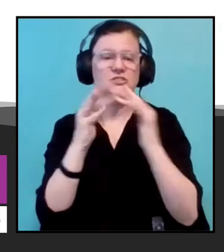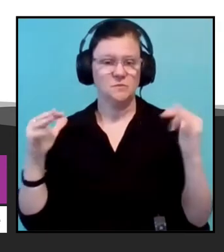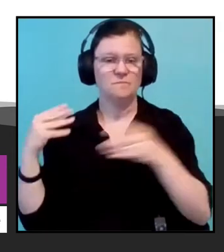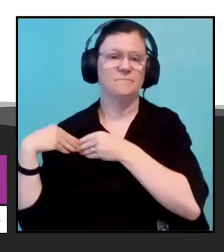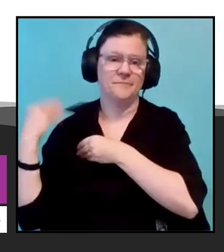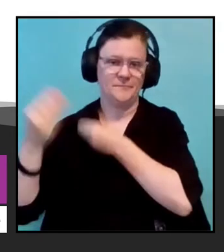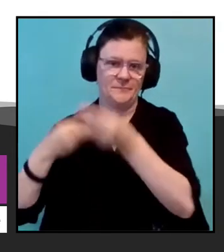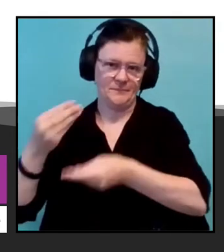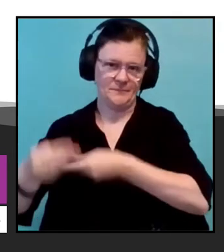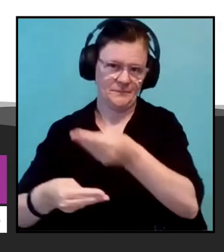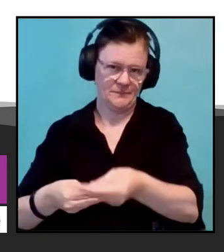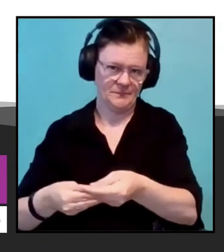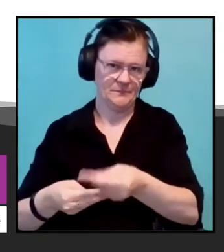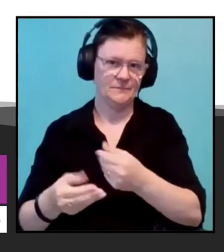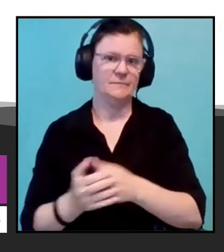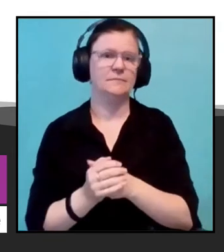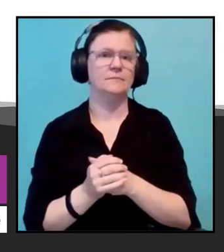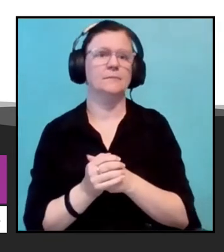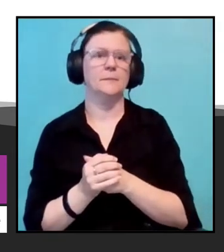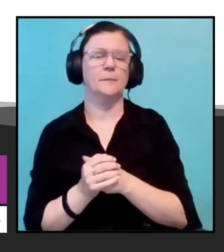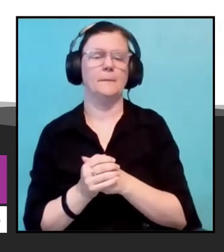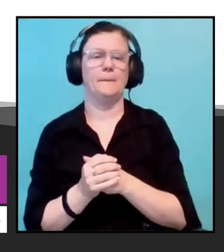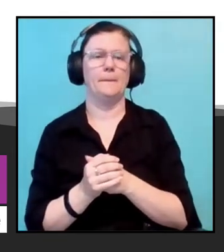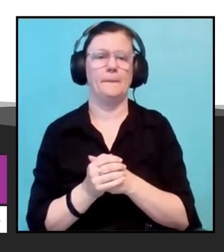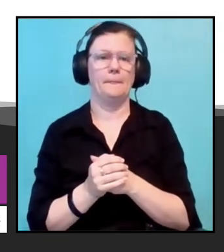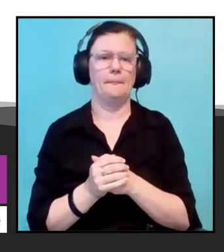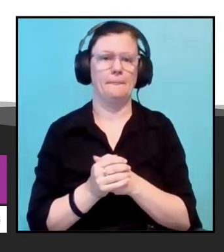building. Next slide, please.